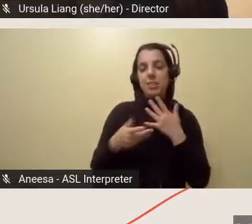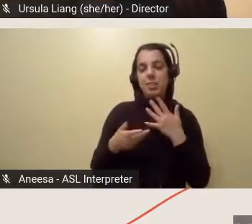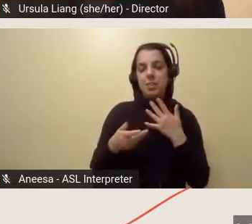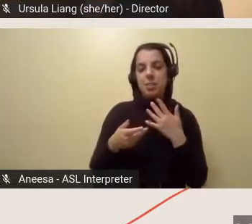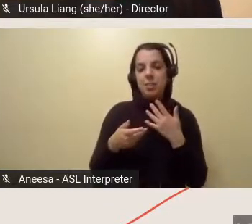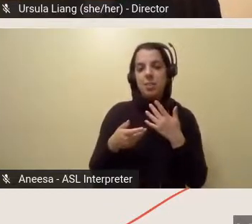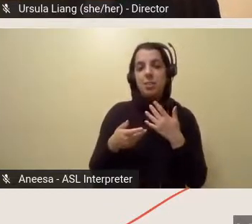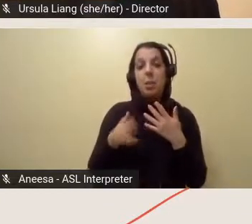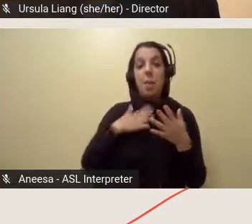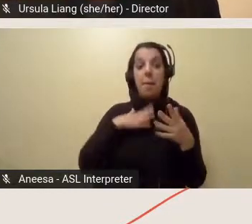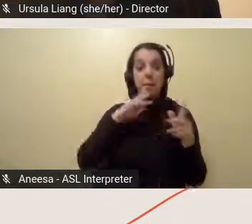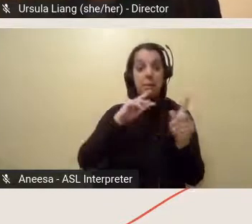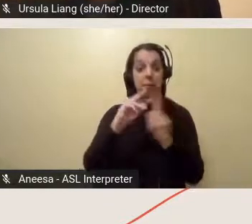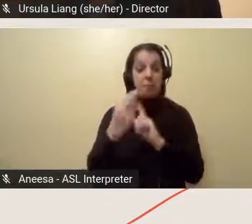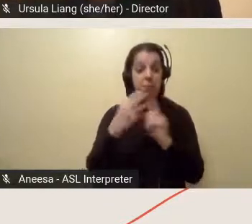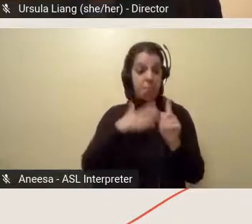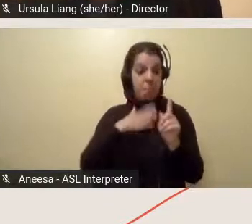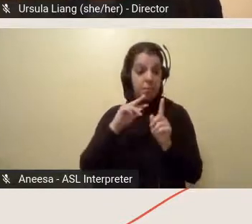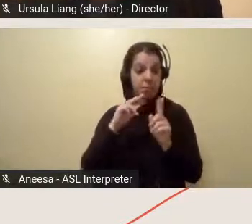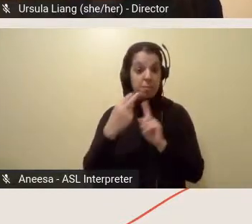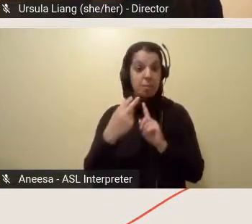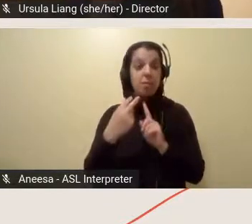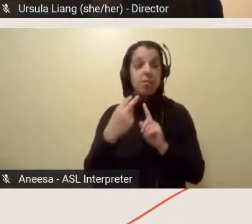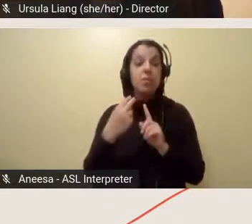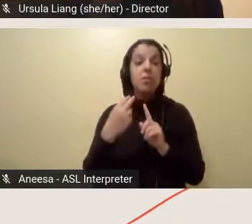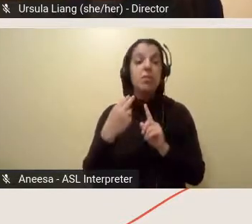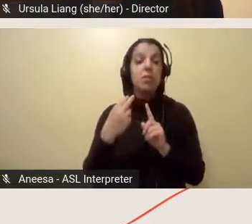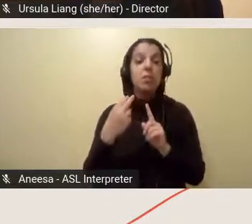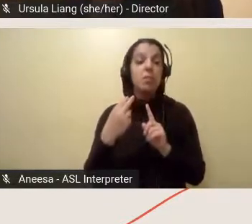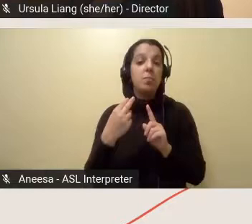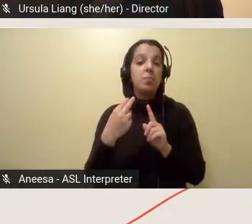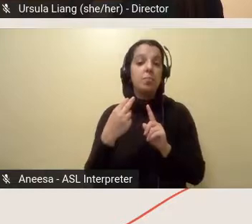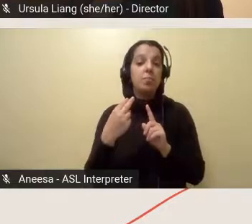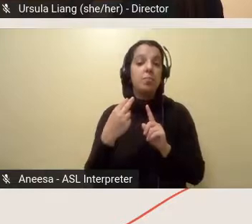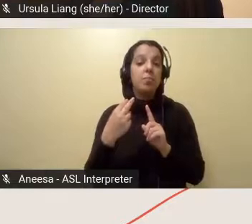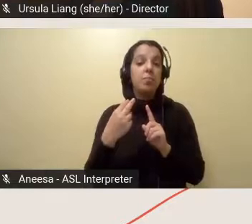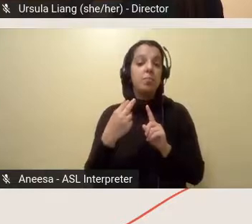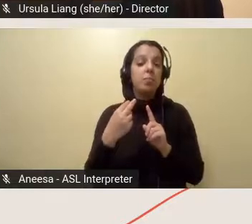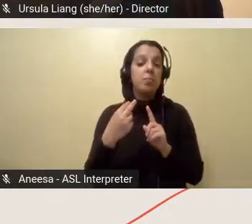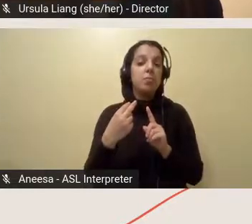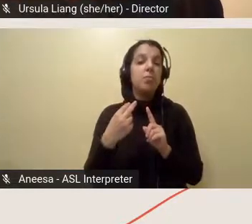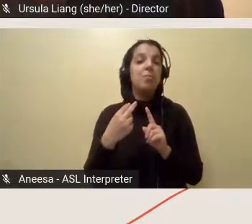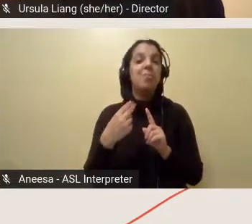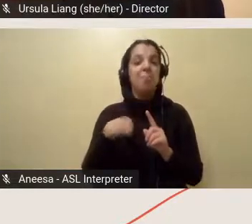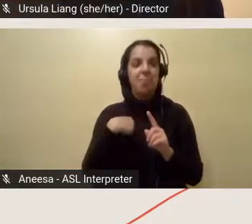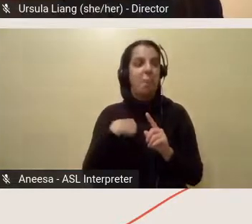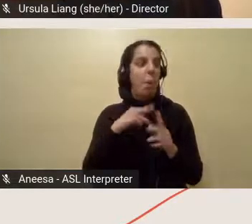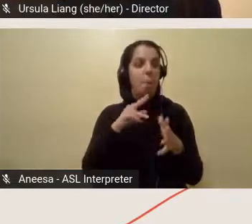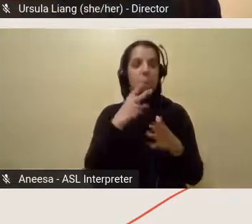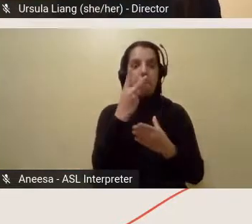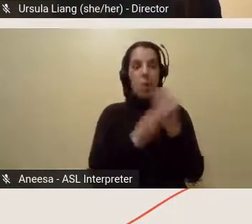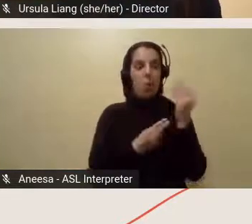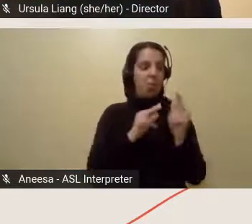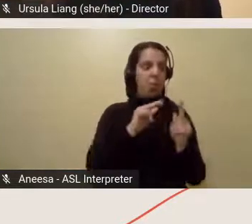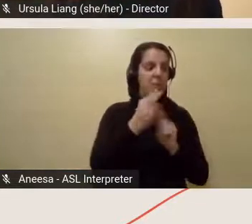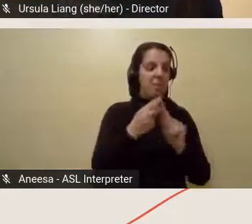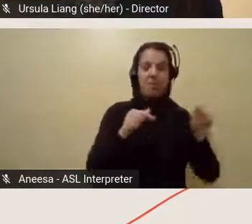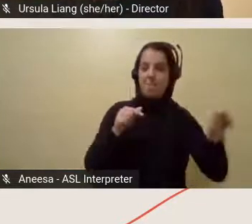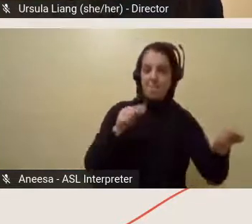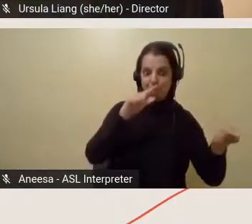You know, from my perspective, I felt like I could like completely understand really both sides